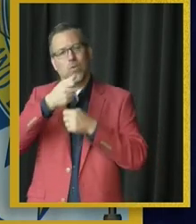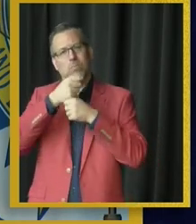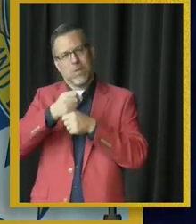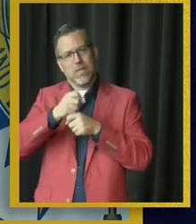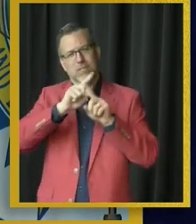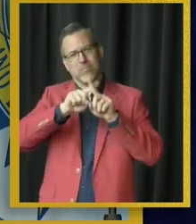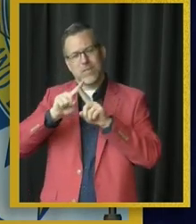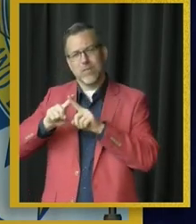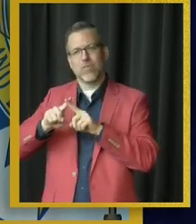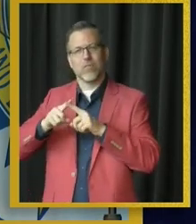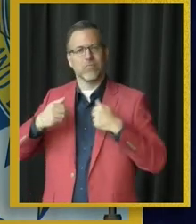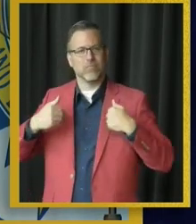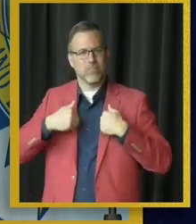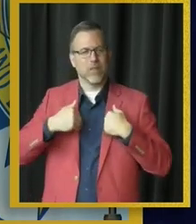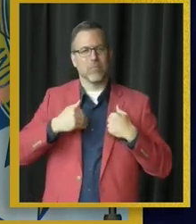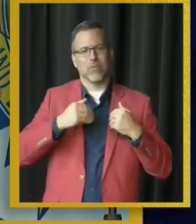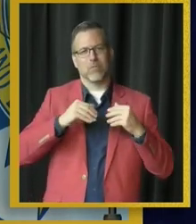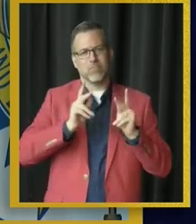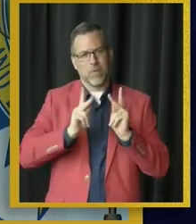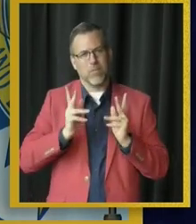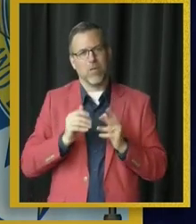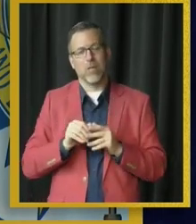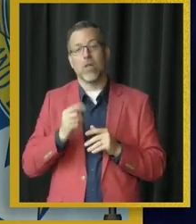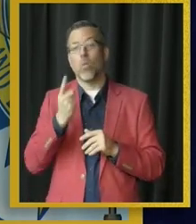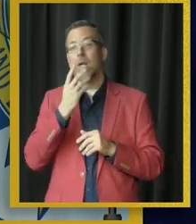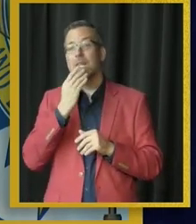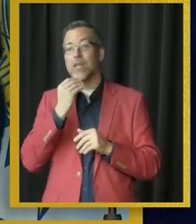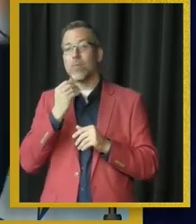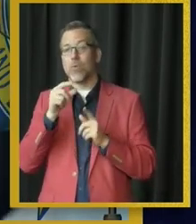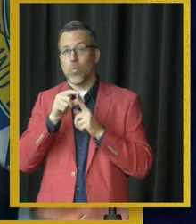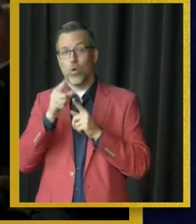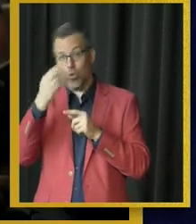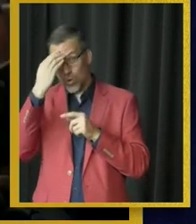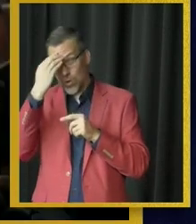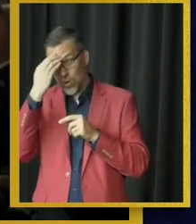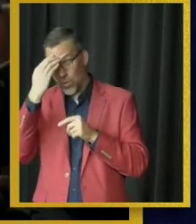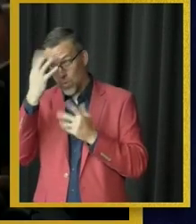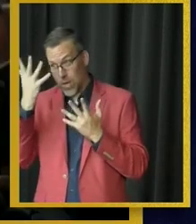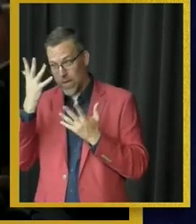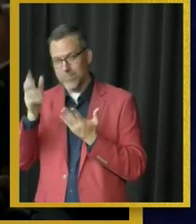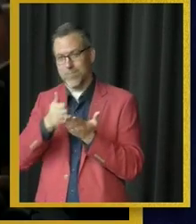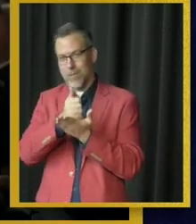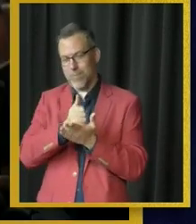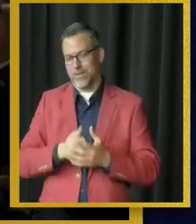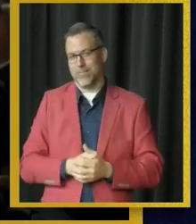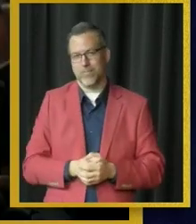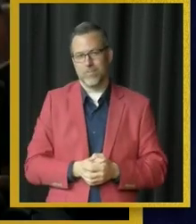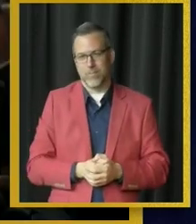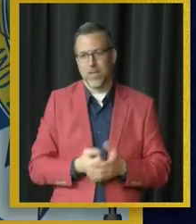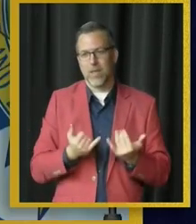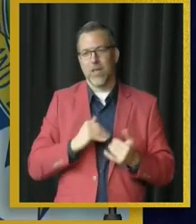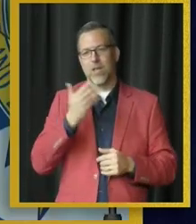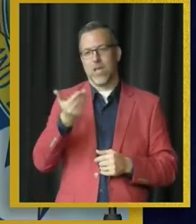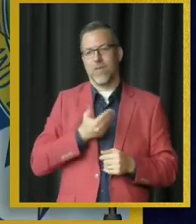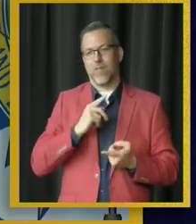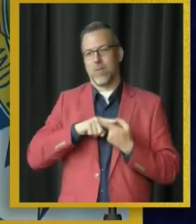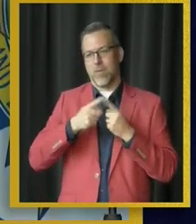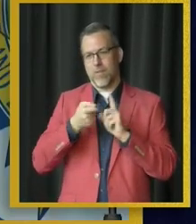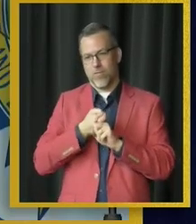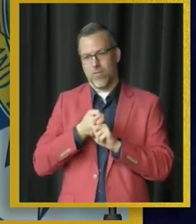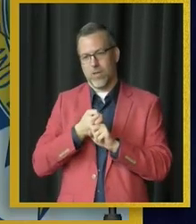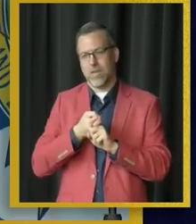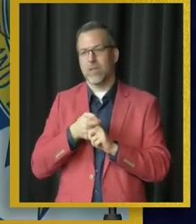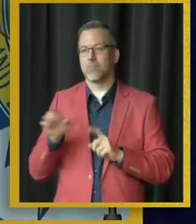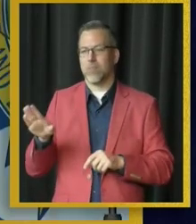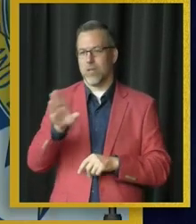variety of creatures. There's a Hebrew word you know. It goes, Amen. I am now going to invite my friend and